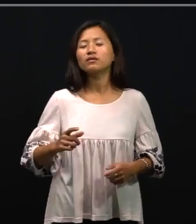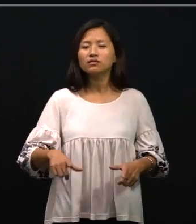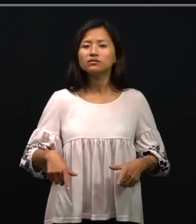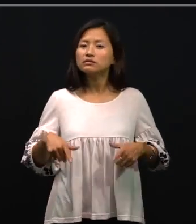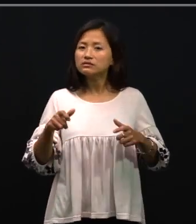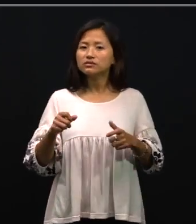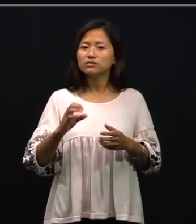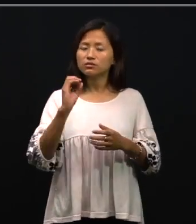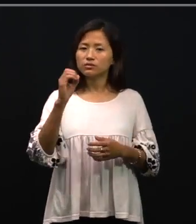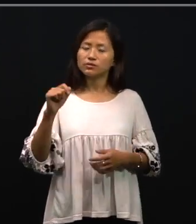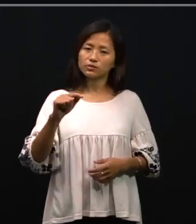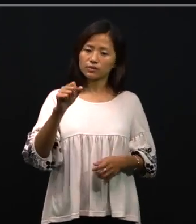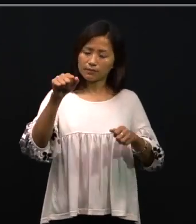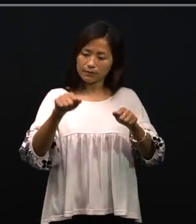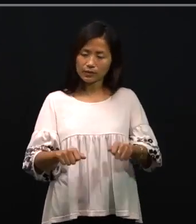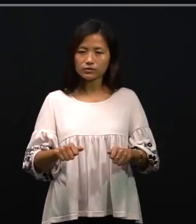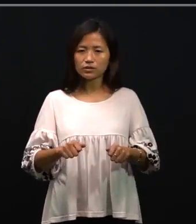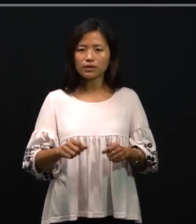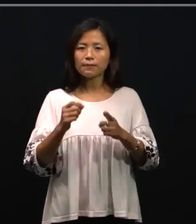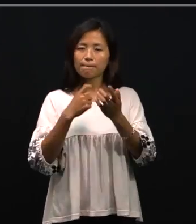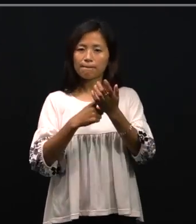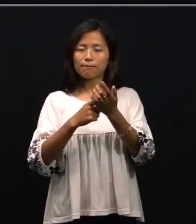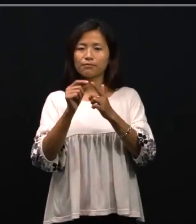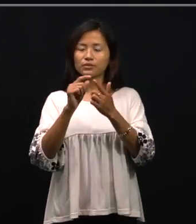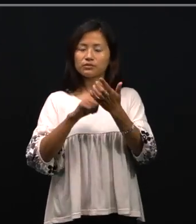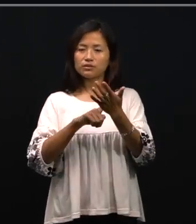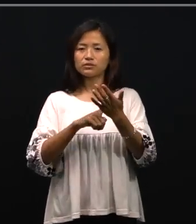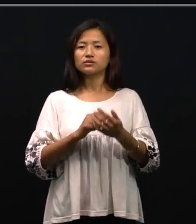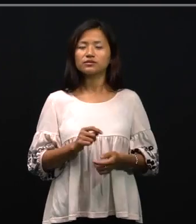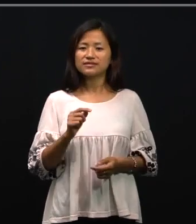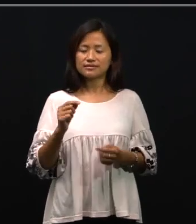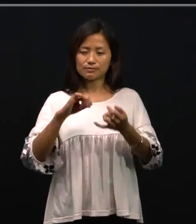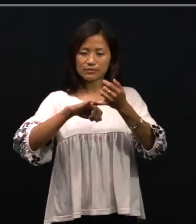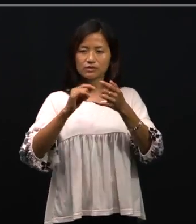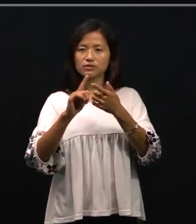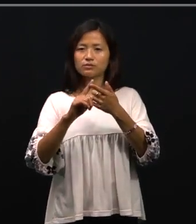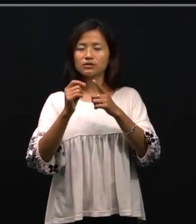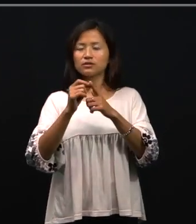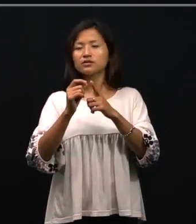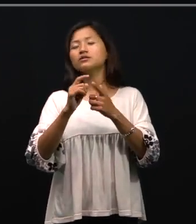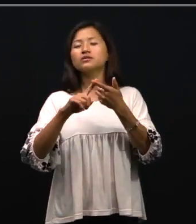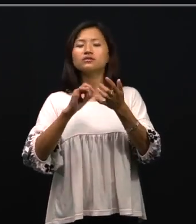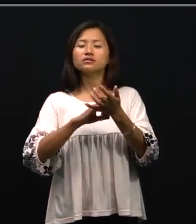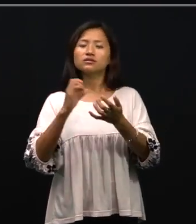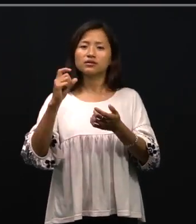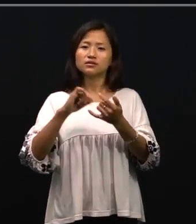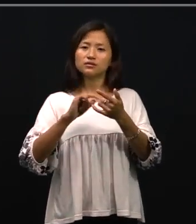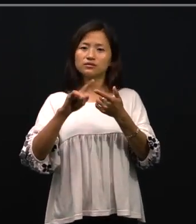living organisms, they are able to perpetuate the species. So there are different kinds of reproduction: